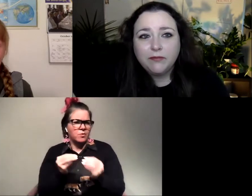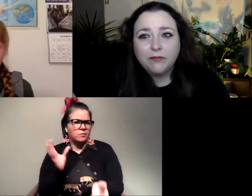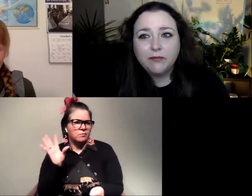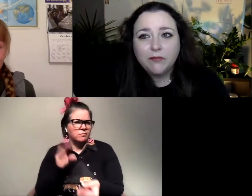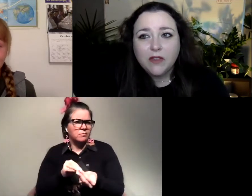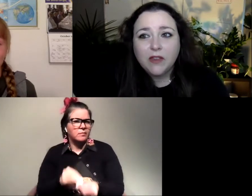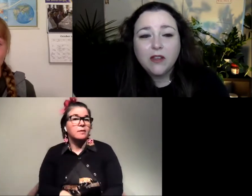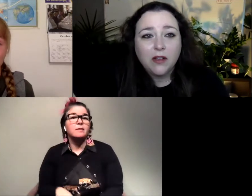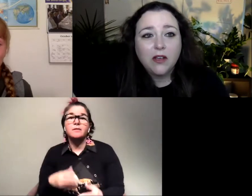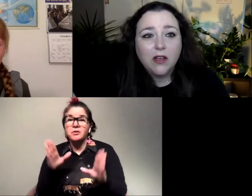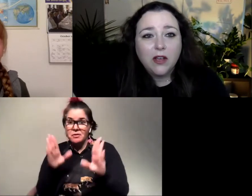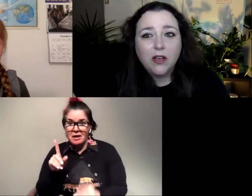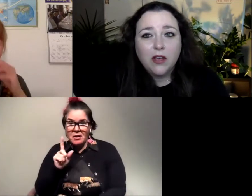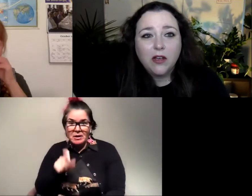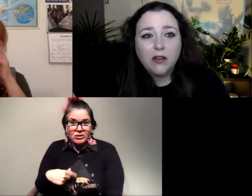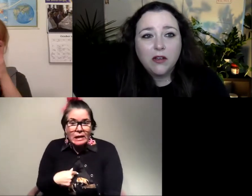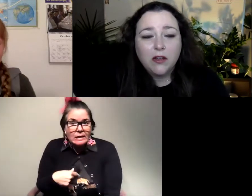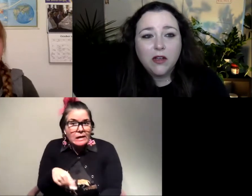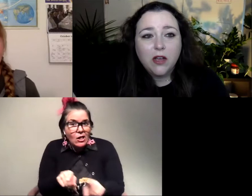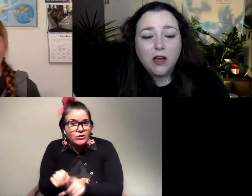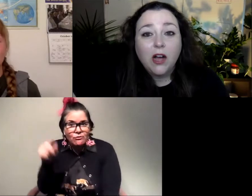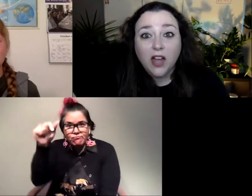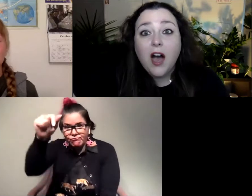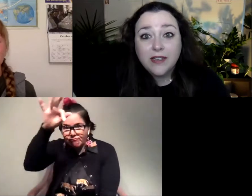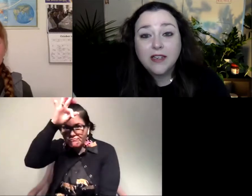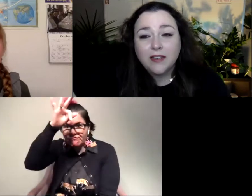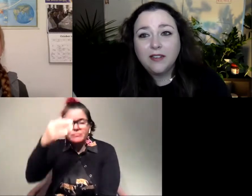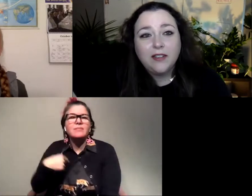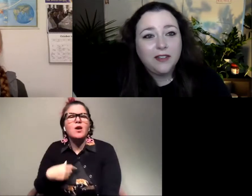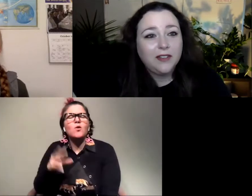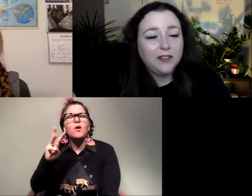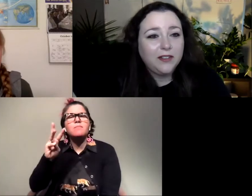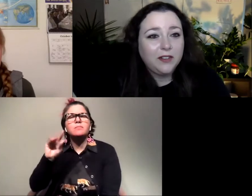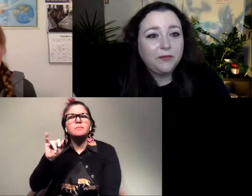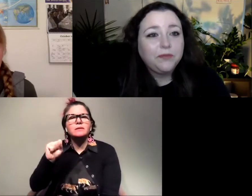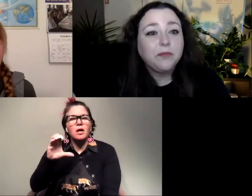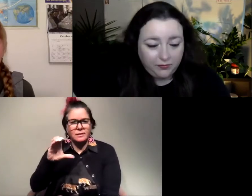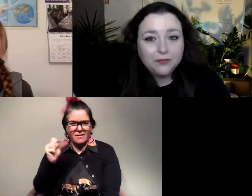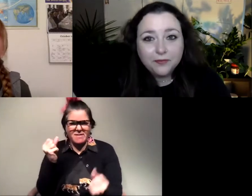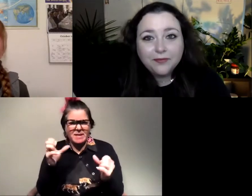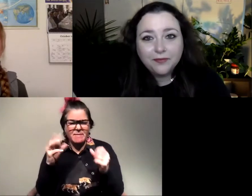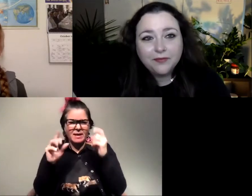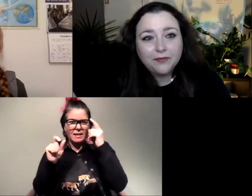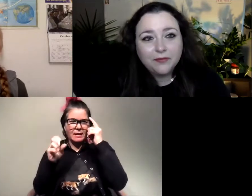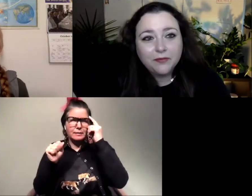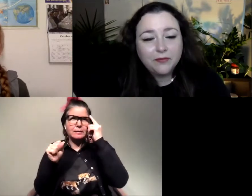Also a fantastic question, and I also have no idea. So I grew up in Wisconsin, which has a lot of lakes. I think there are